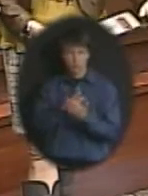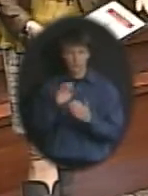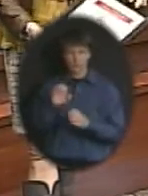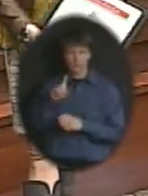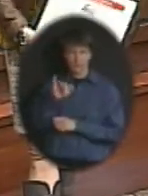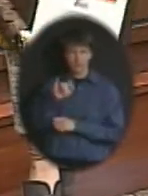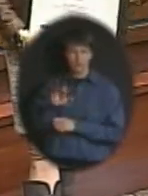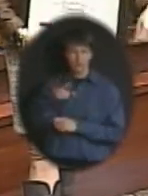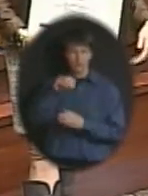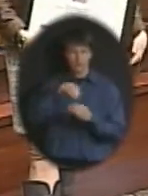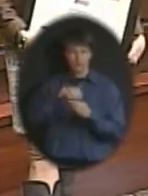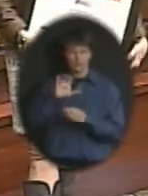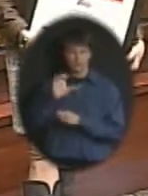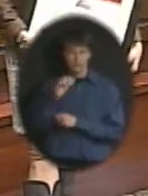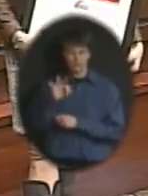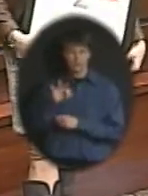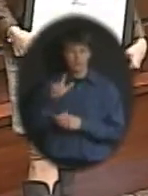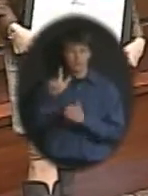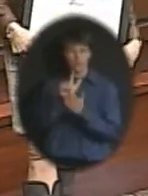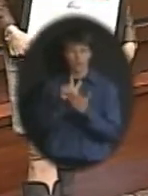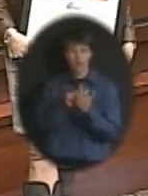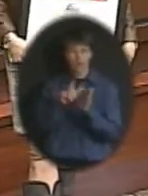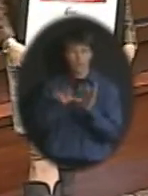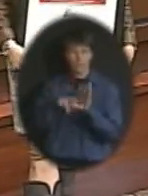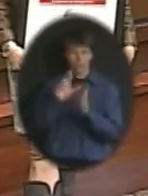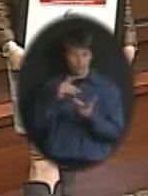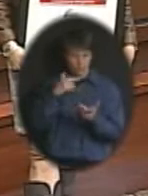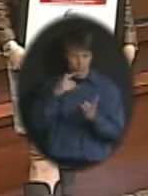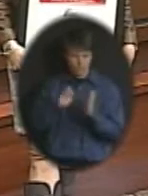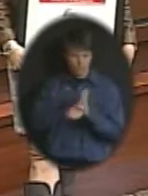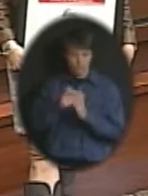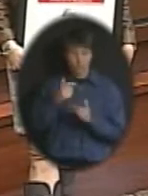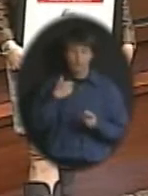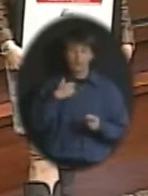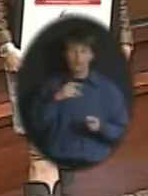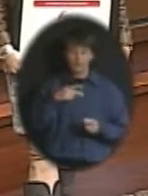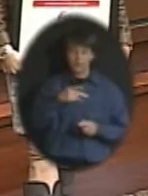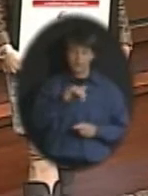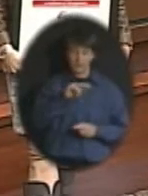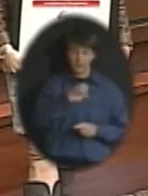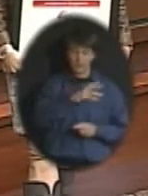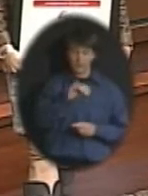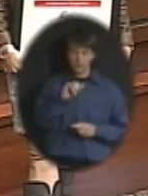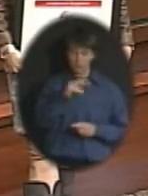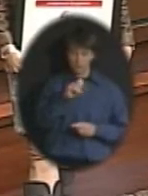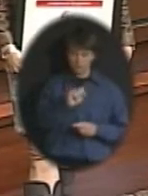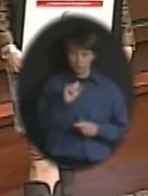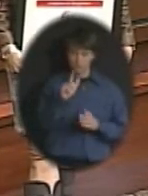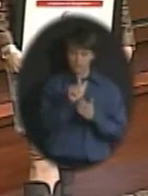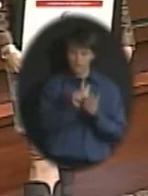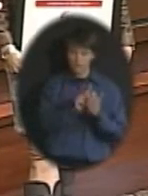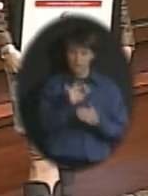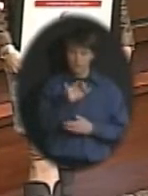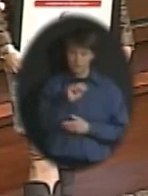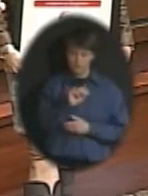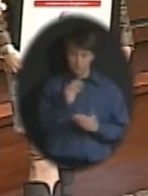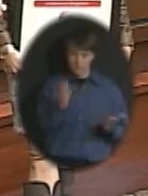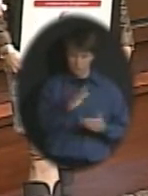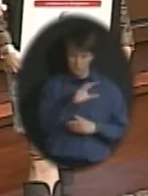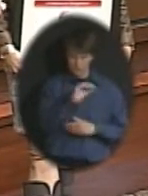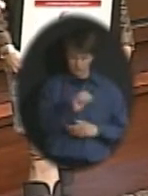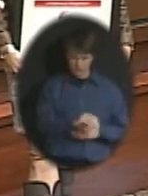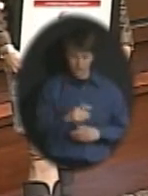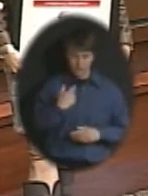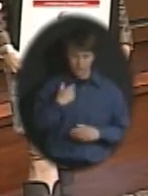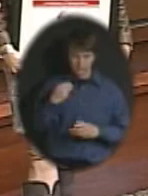Review. Tom practiced law for many years at Payne & Jones Law Firm in Olathe. He was a Rotarian, board member for multiple banks, city attorney